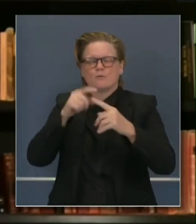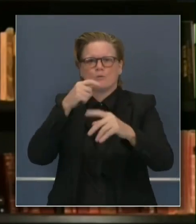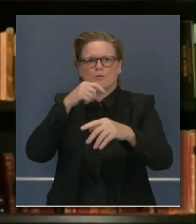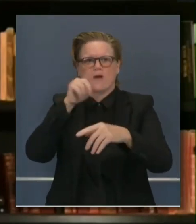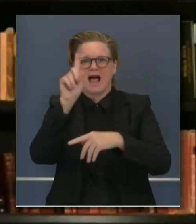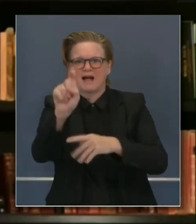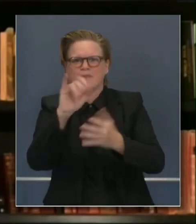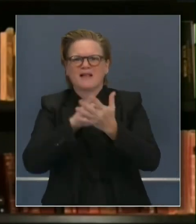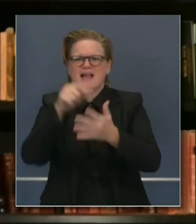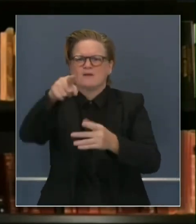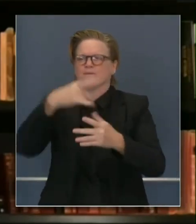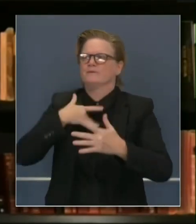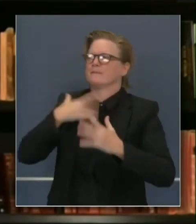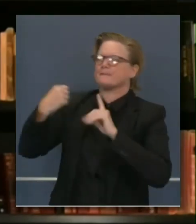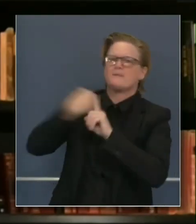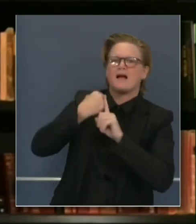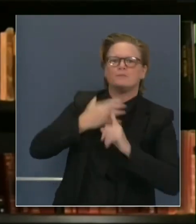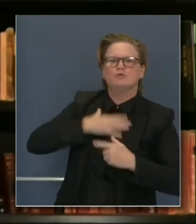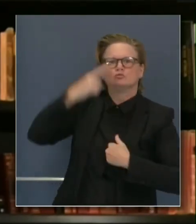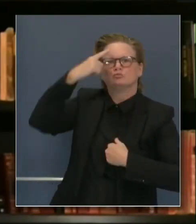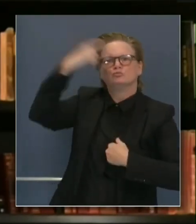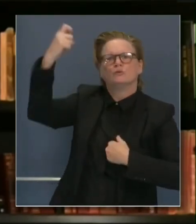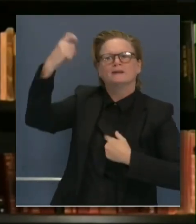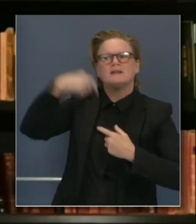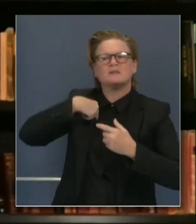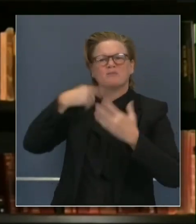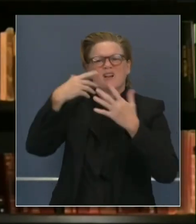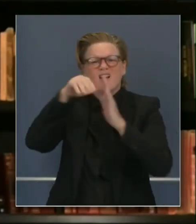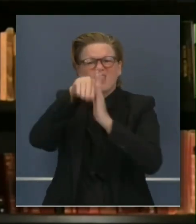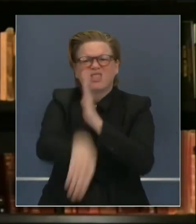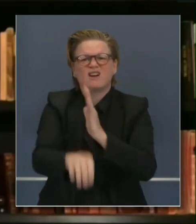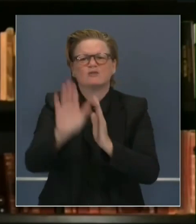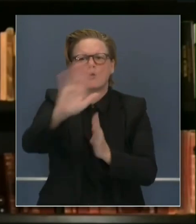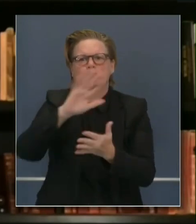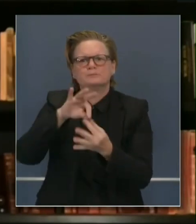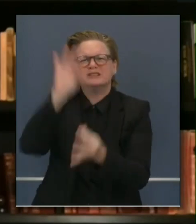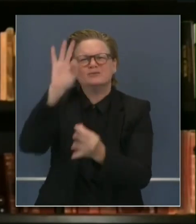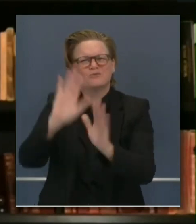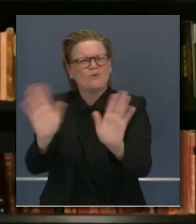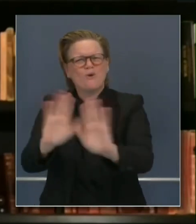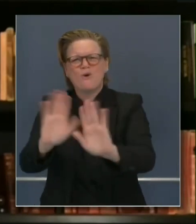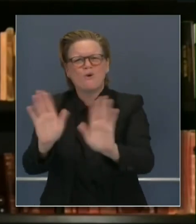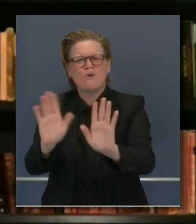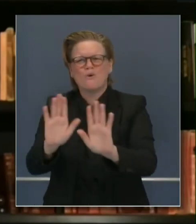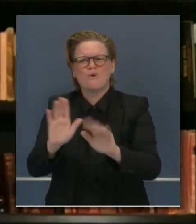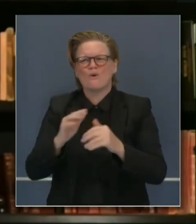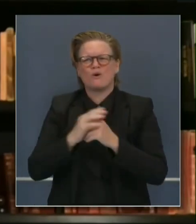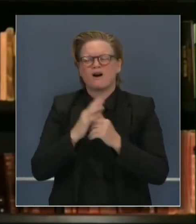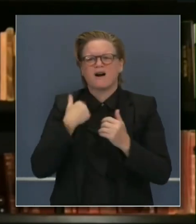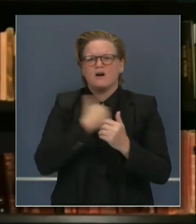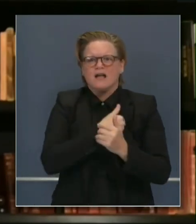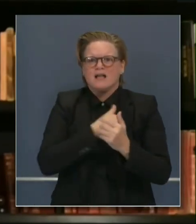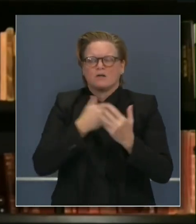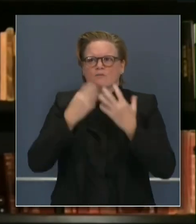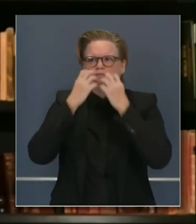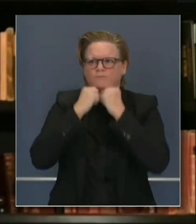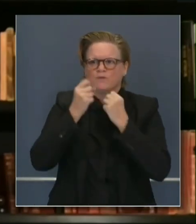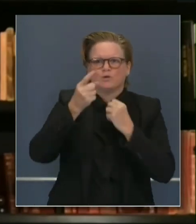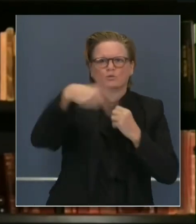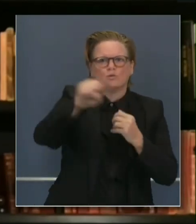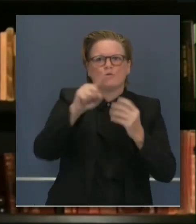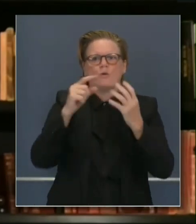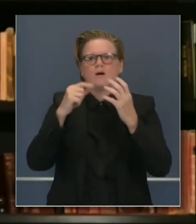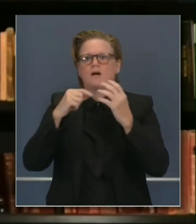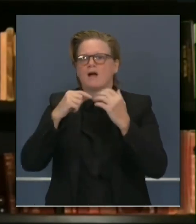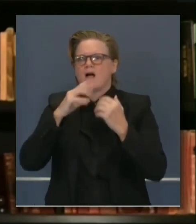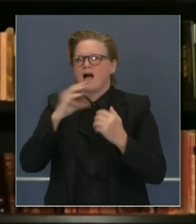I have deep respect, admiration, appreciation for all of you and want to do everything in our power to be